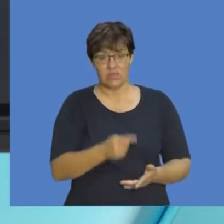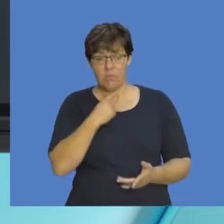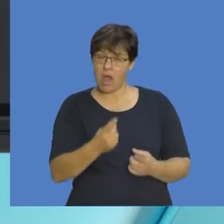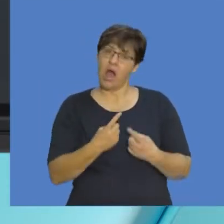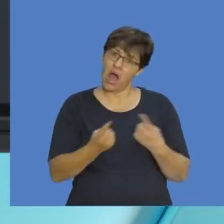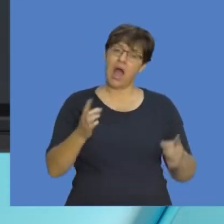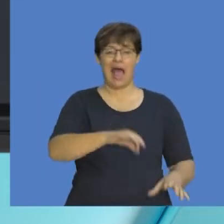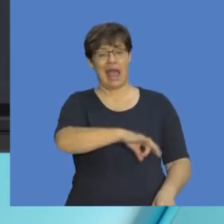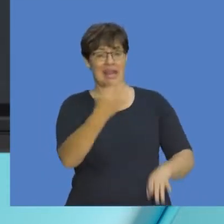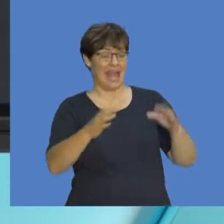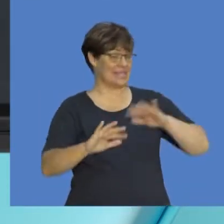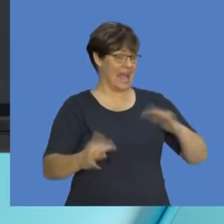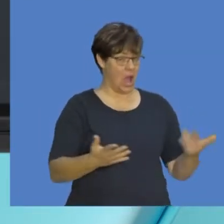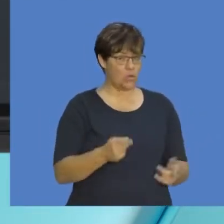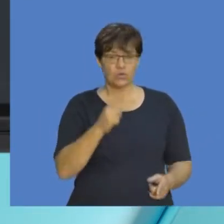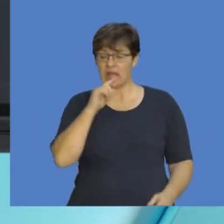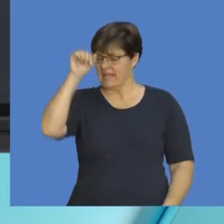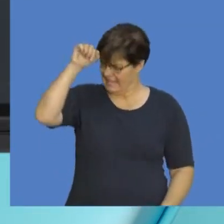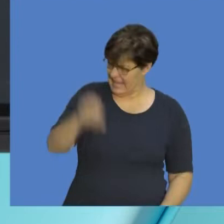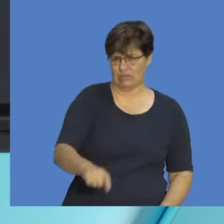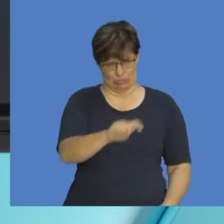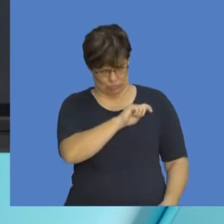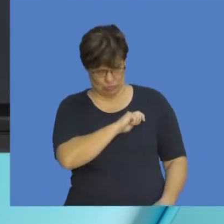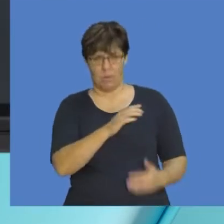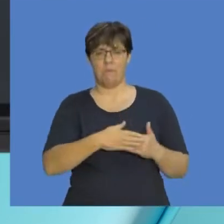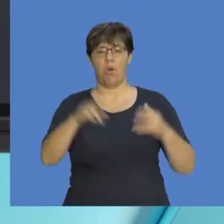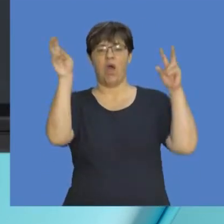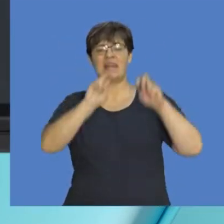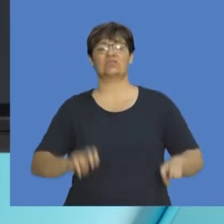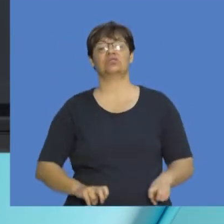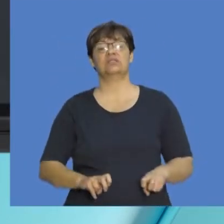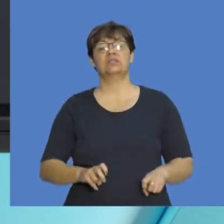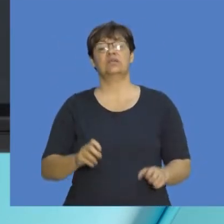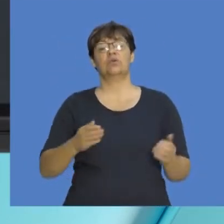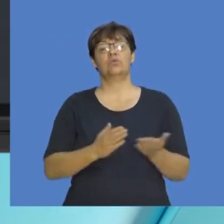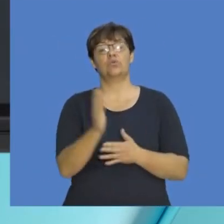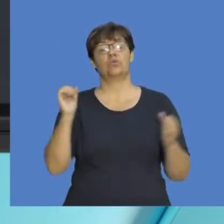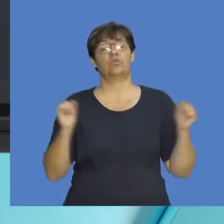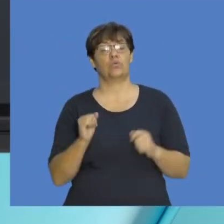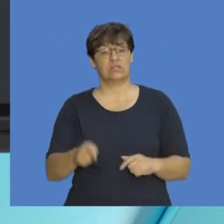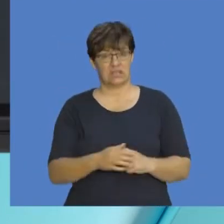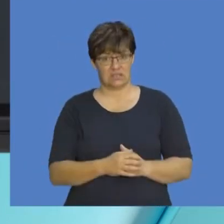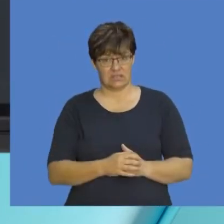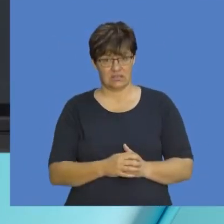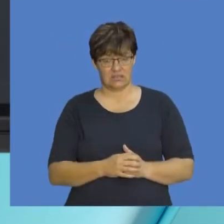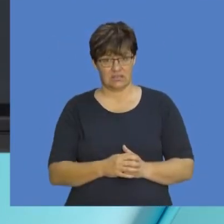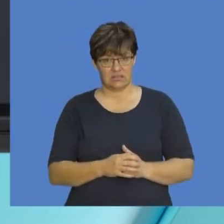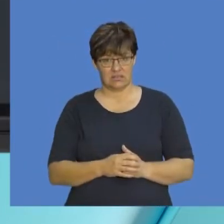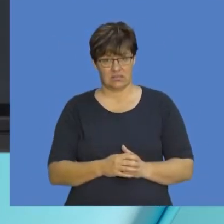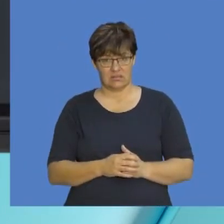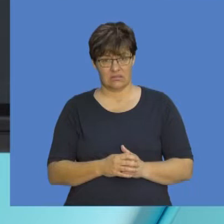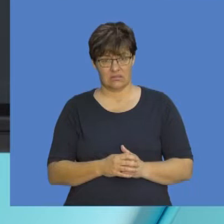an analysis to arrive and say, yes, we use more data during